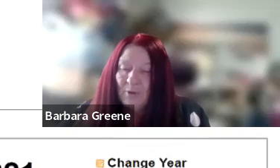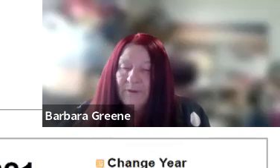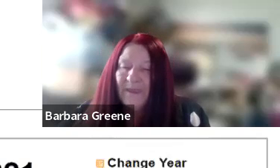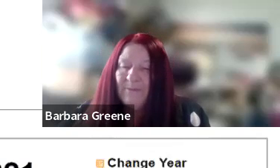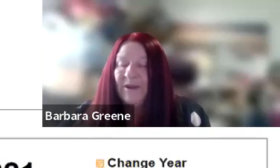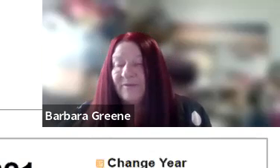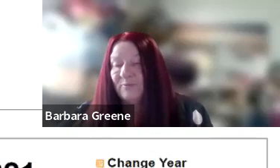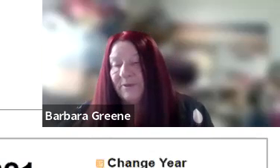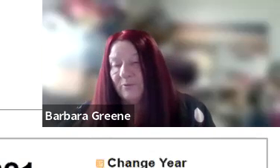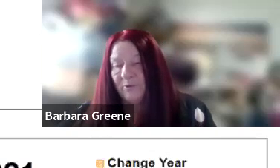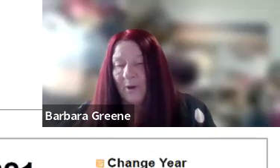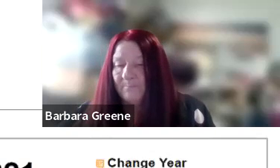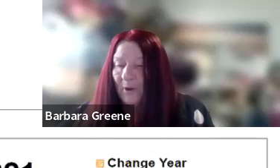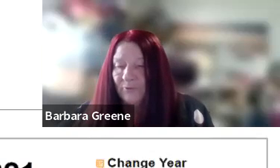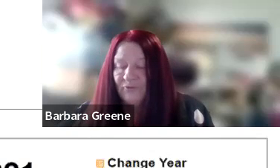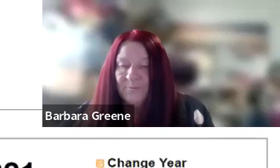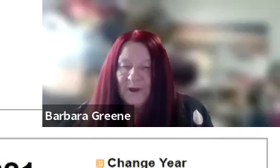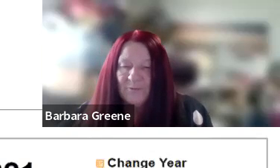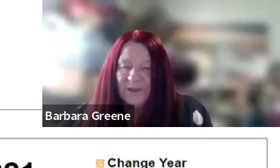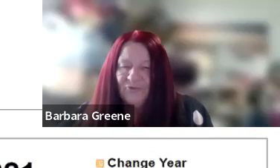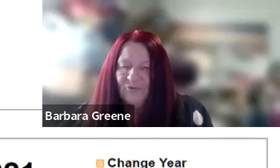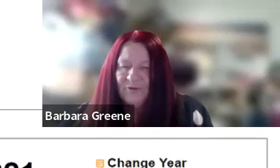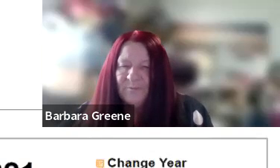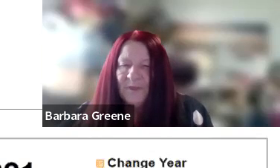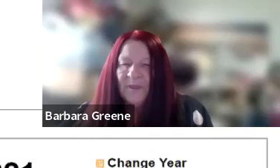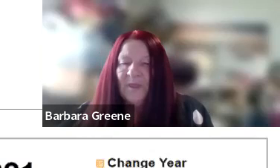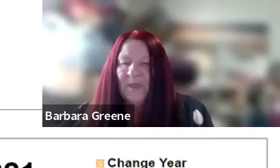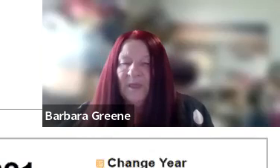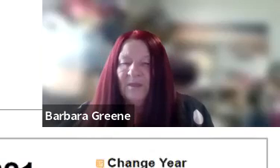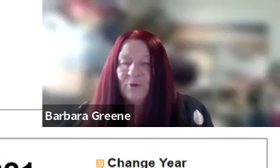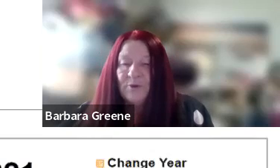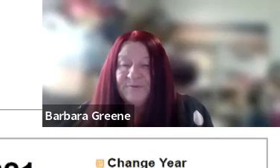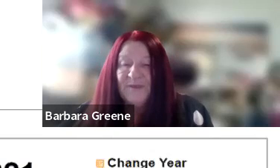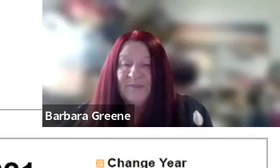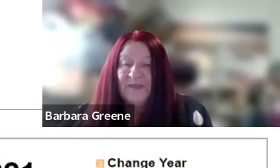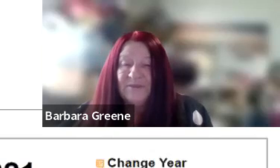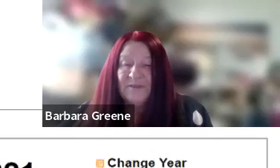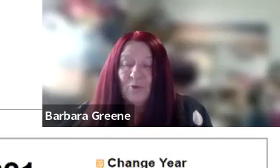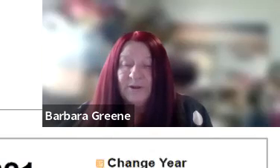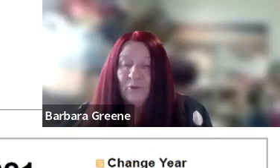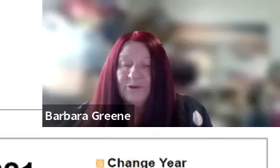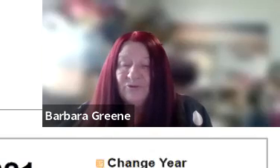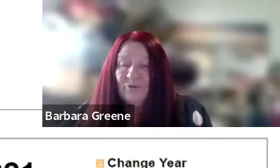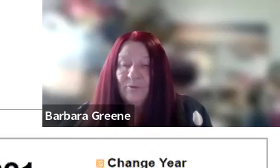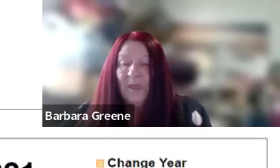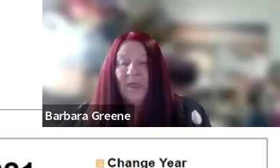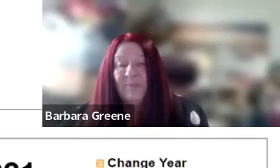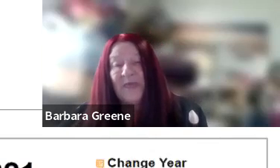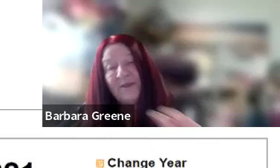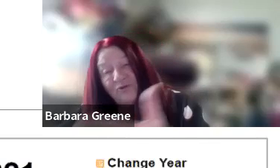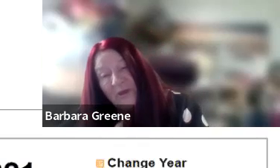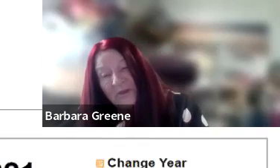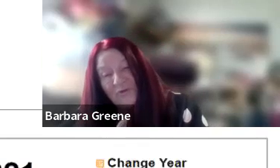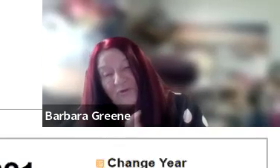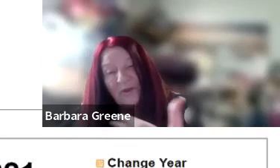the program, and as we grew our partnerships and our relationships, you can see that in the 2022,